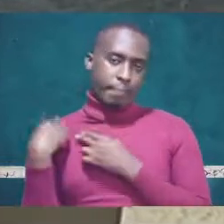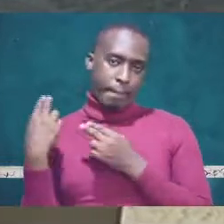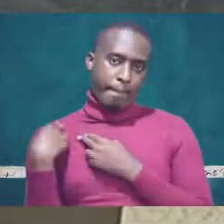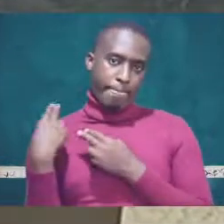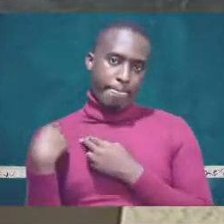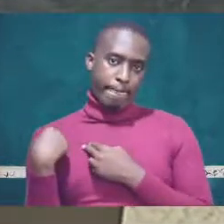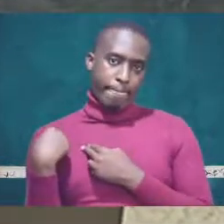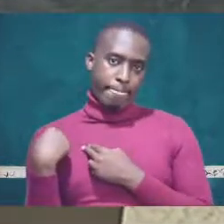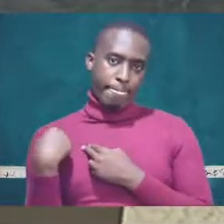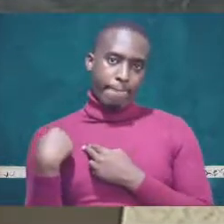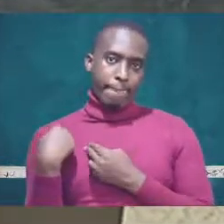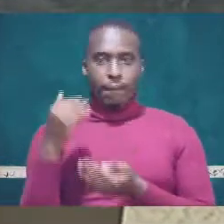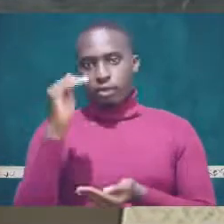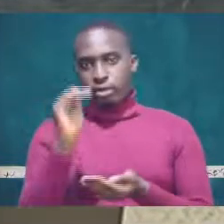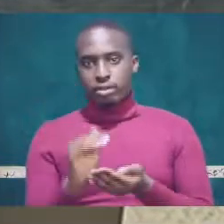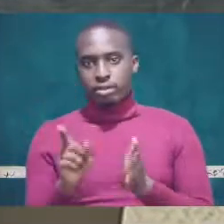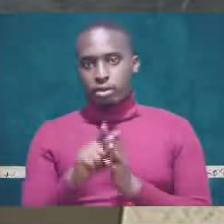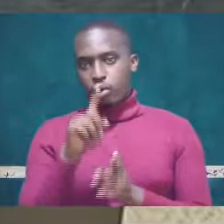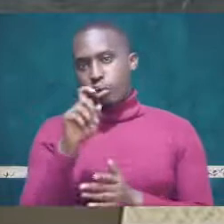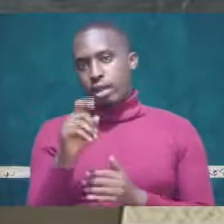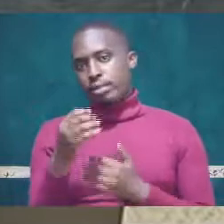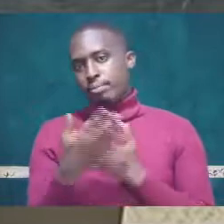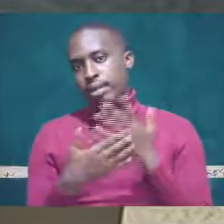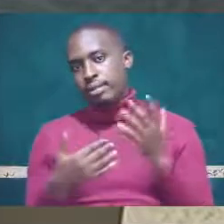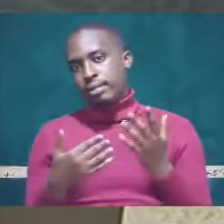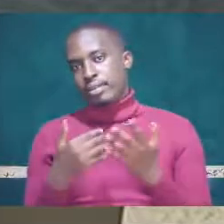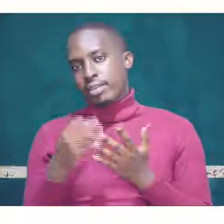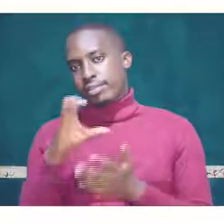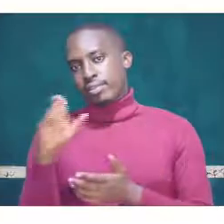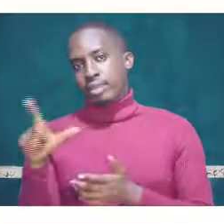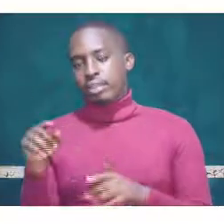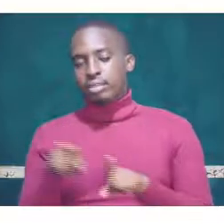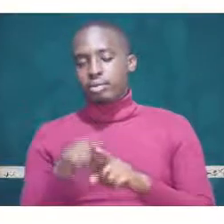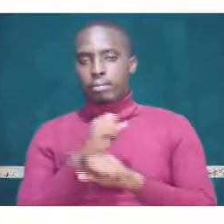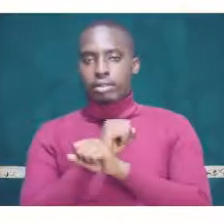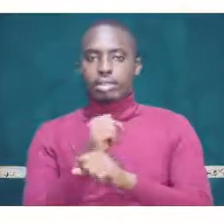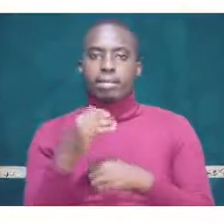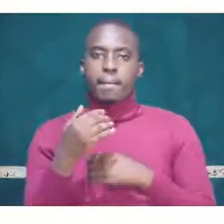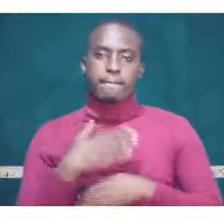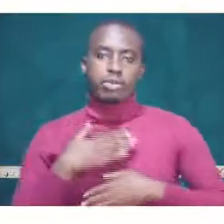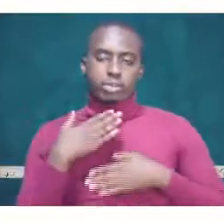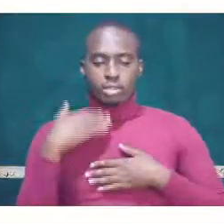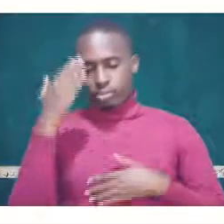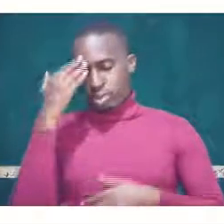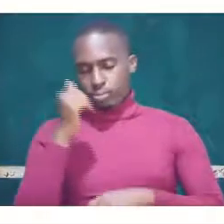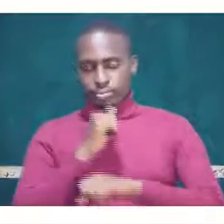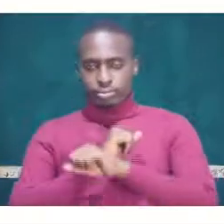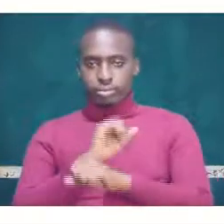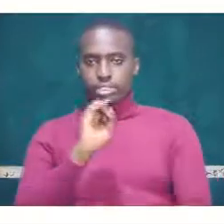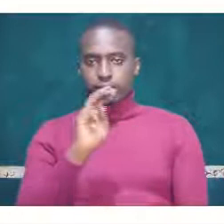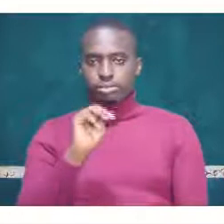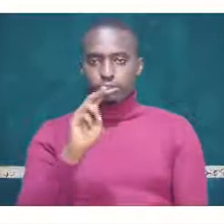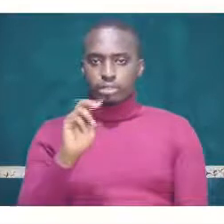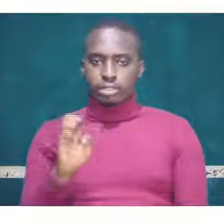for release of what we call white blood cells, the lymphocytes, which are responsible for protecting the body against the immune system. It